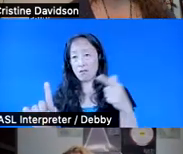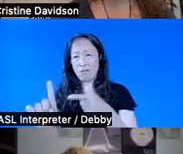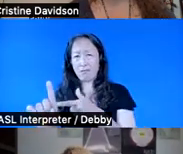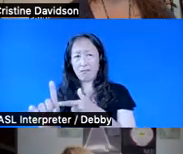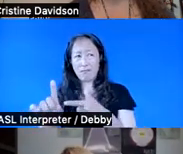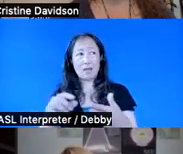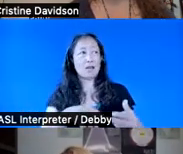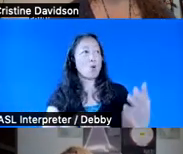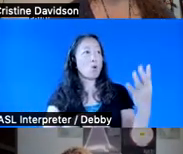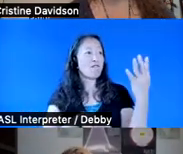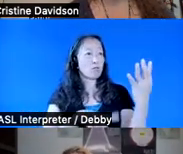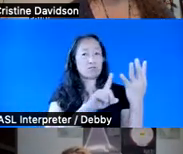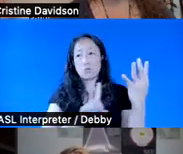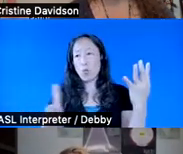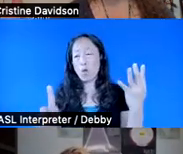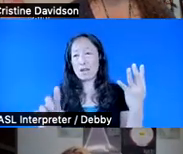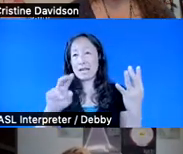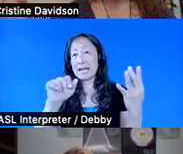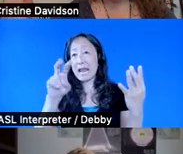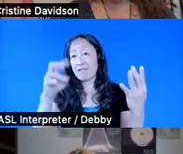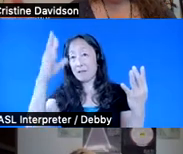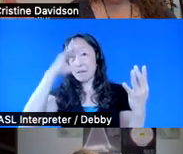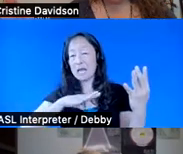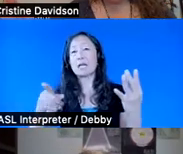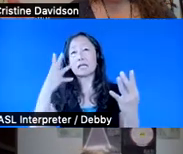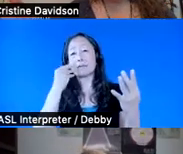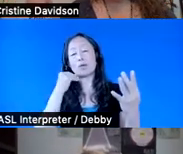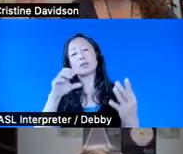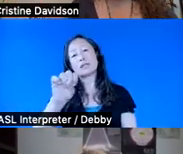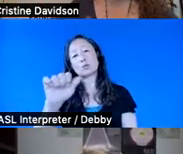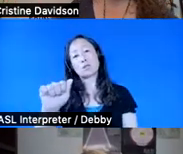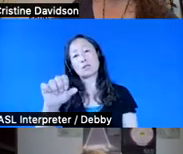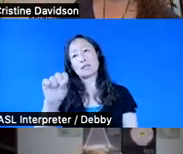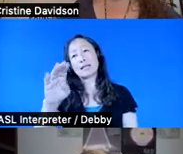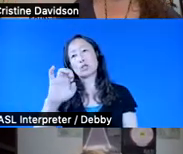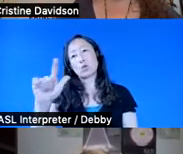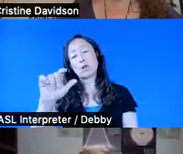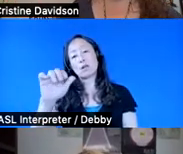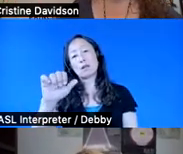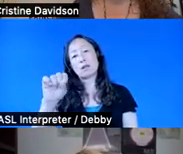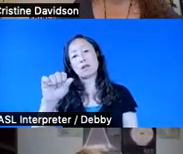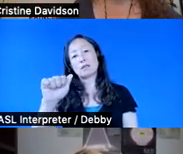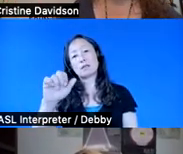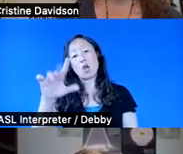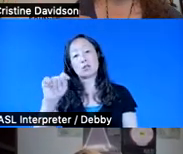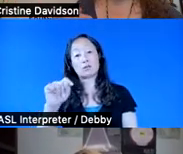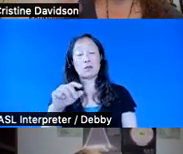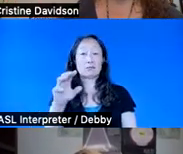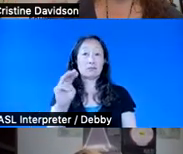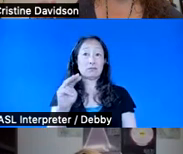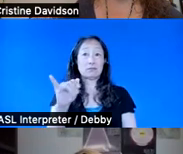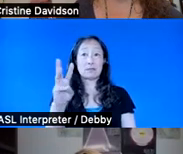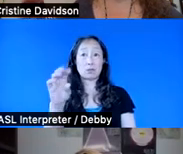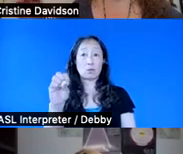It's just too high. 1 is too many, right? And so when the Minnesota Indian Women's Sexual Assault Coalition got together,